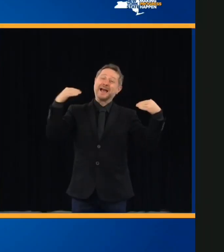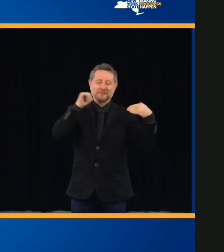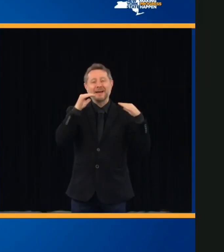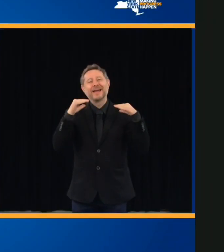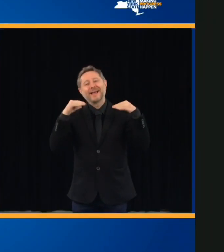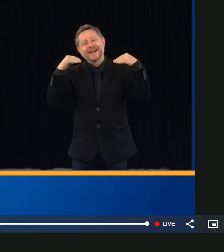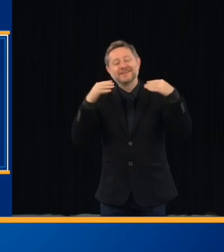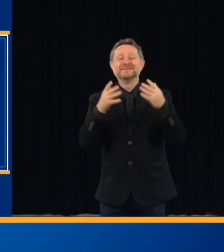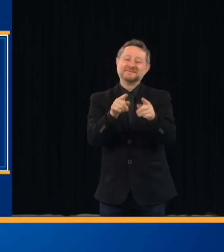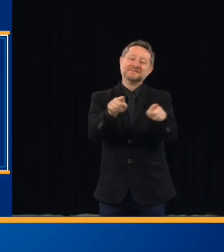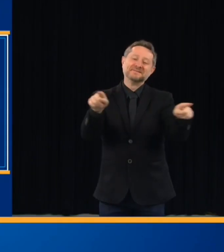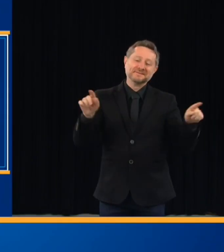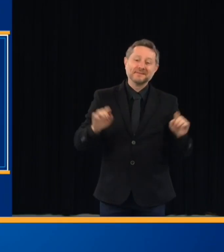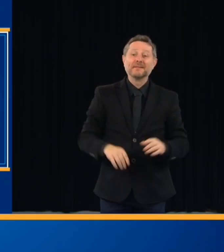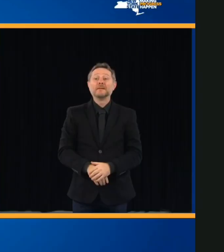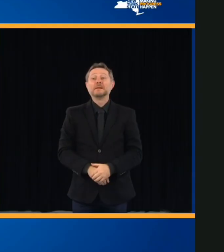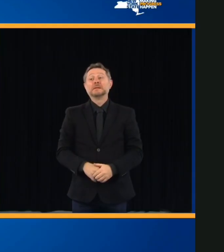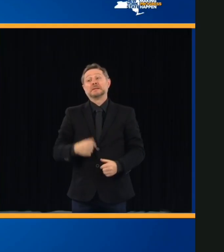are today.